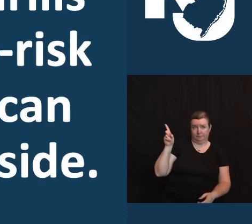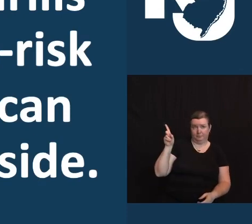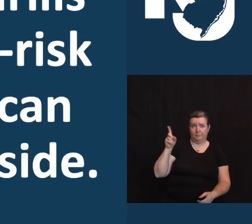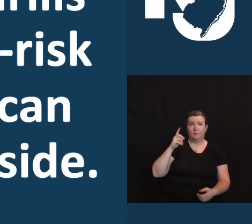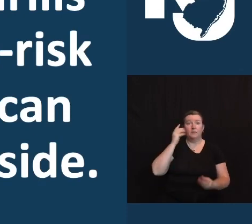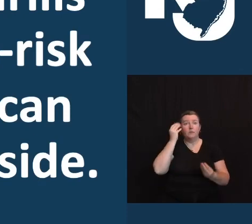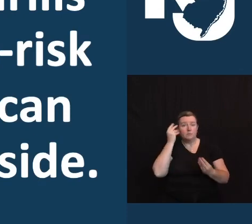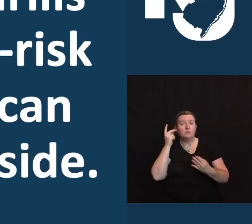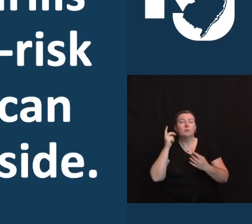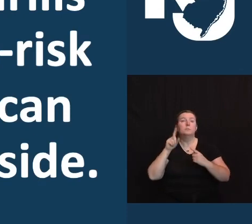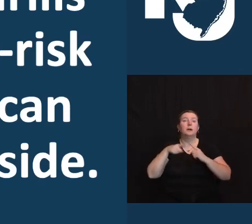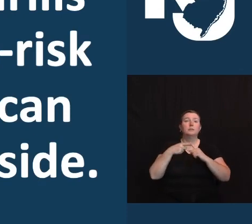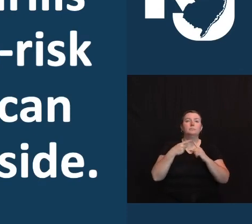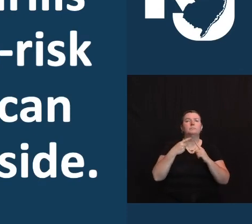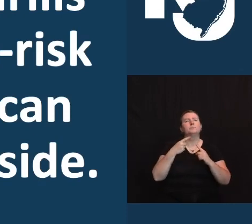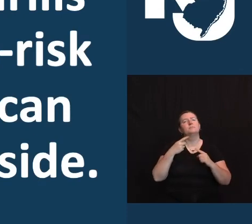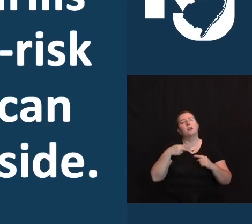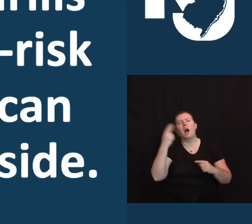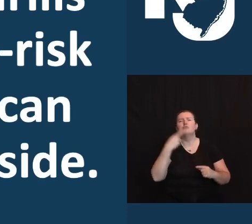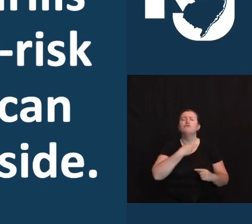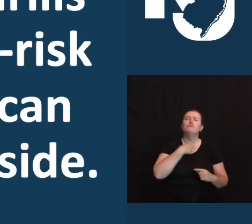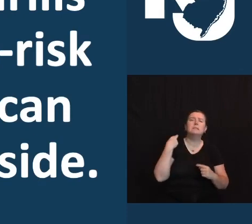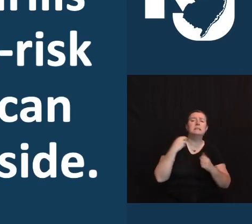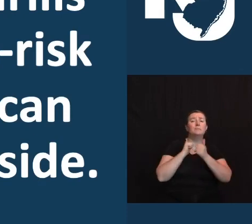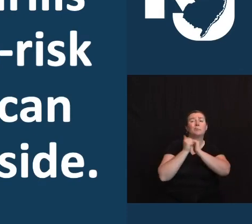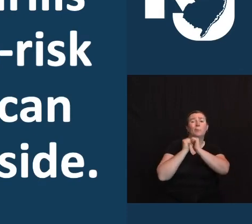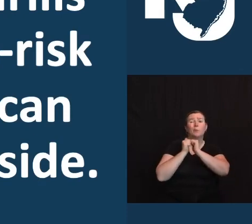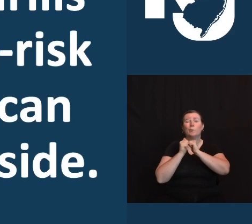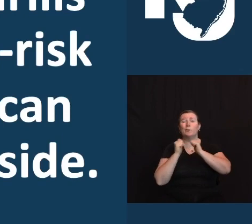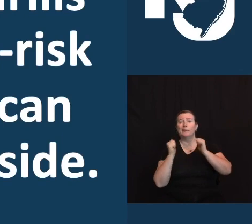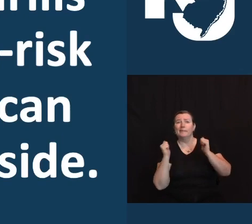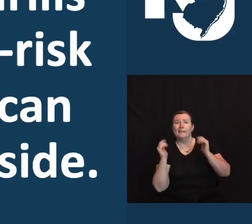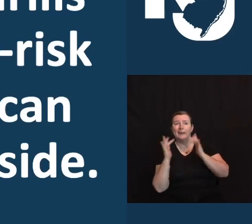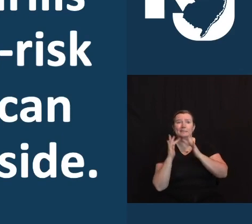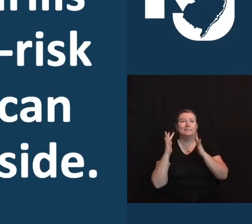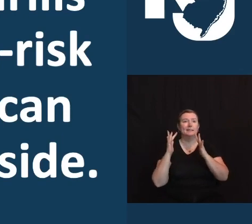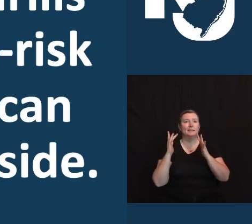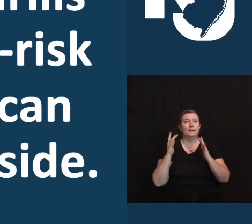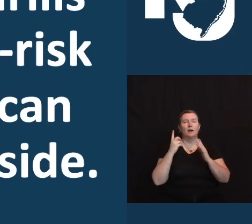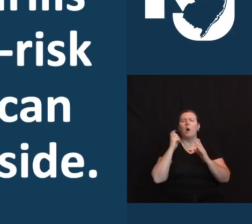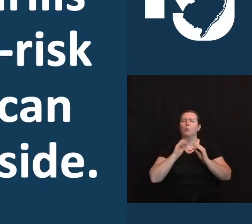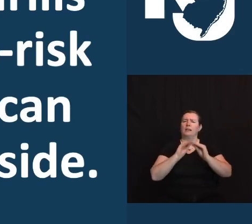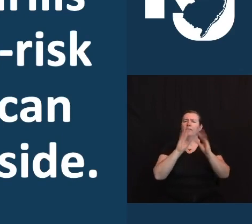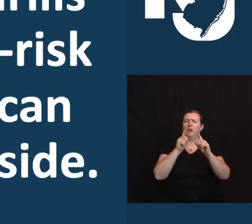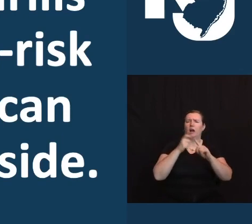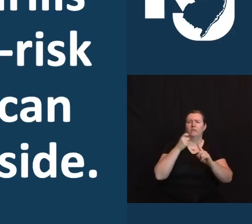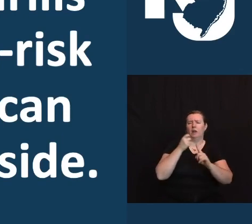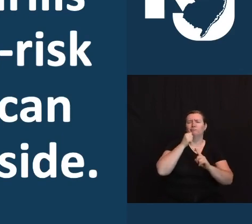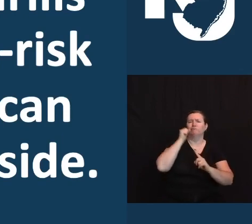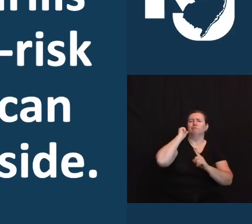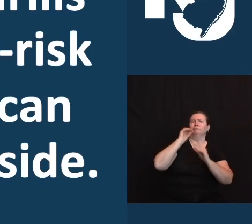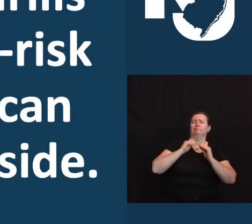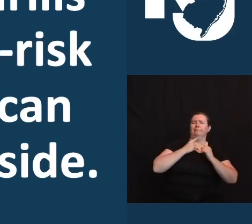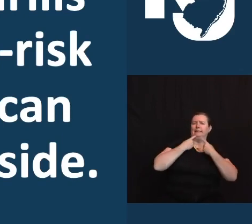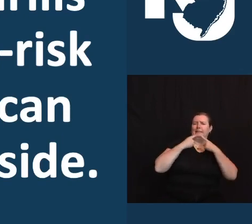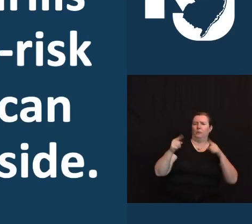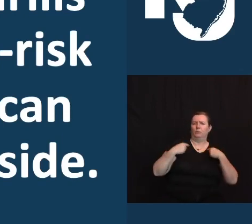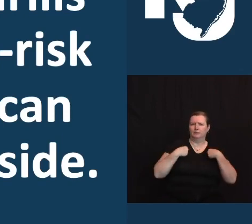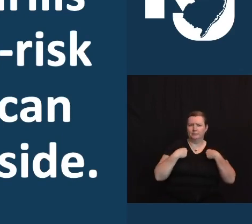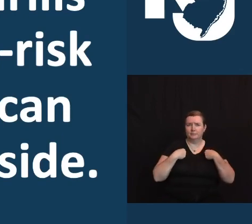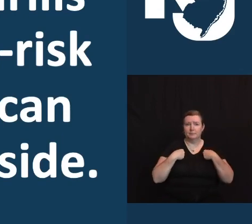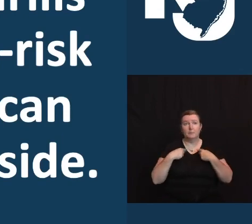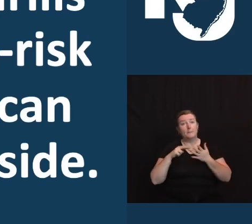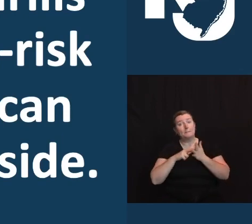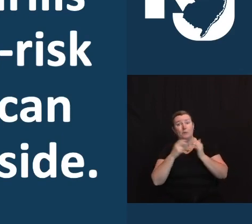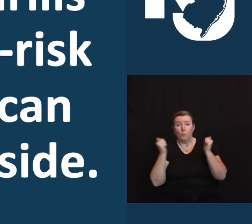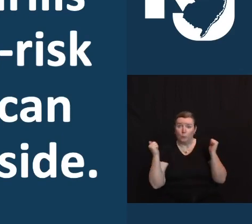high-risk sports and activities, and I'm doing this clarification to allay any confusion. First off, this order requires that all